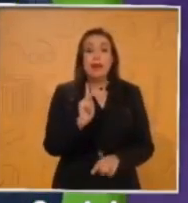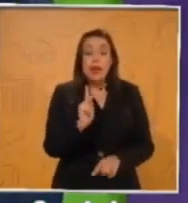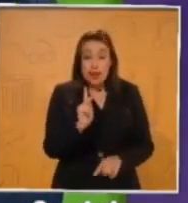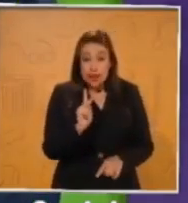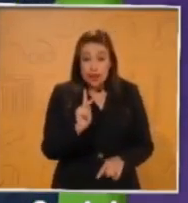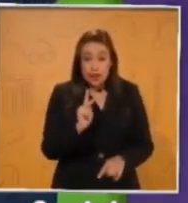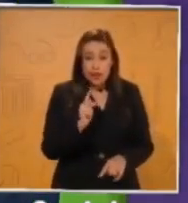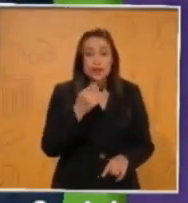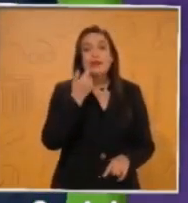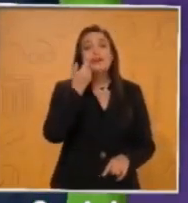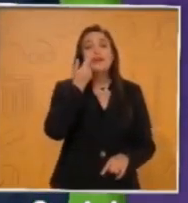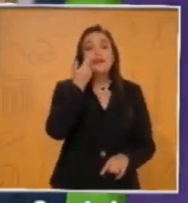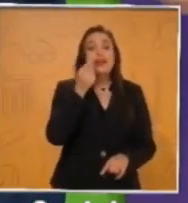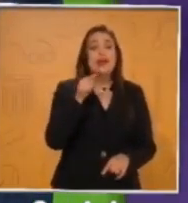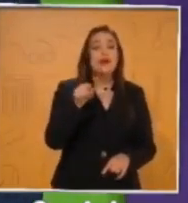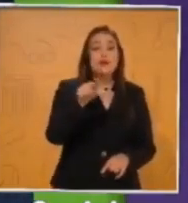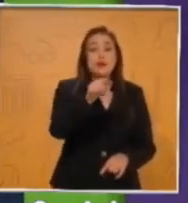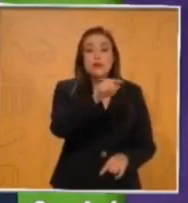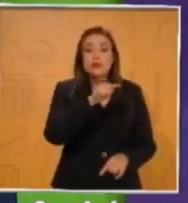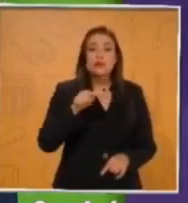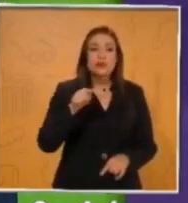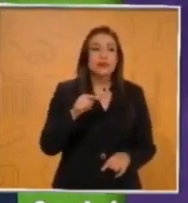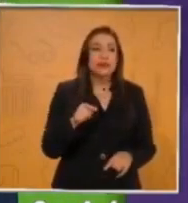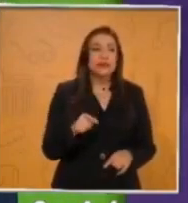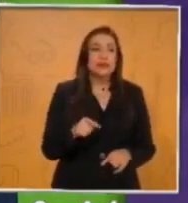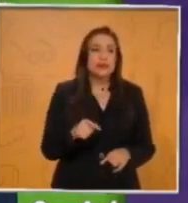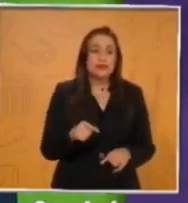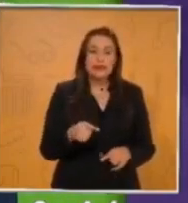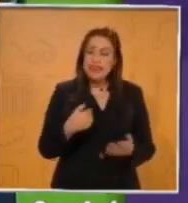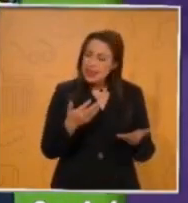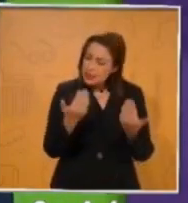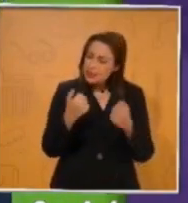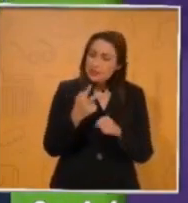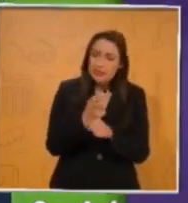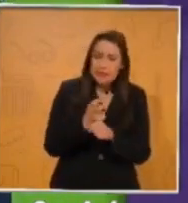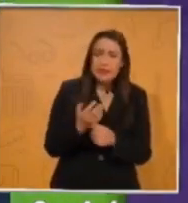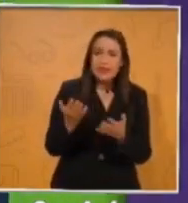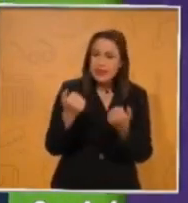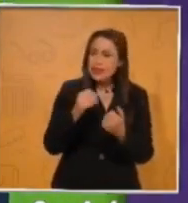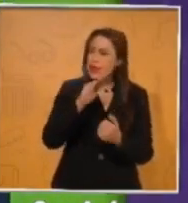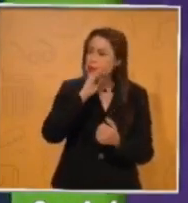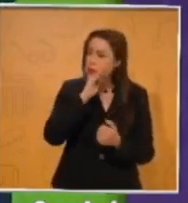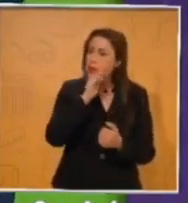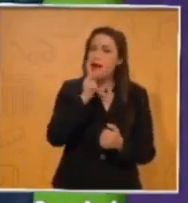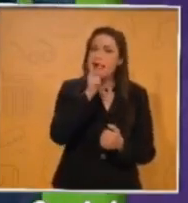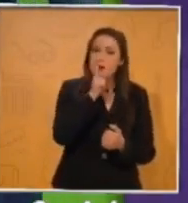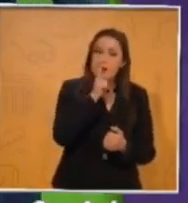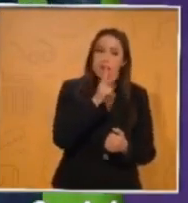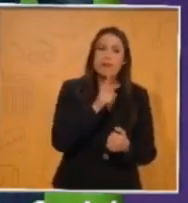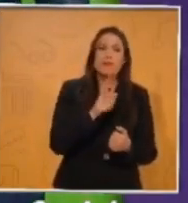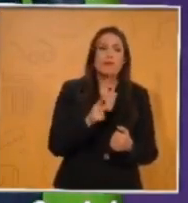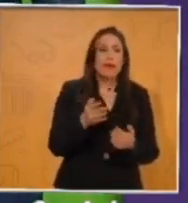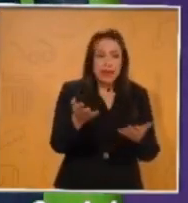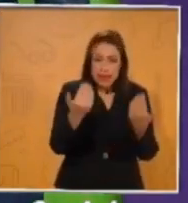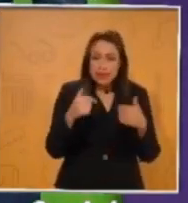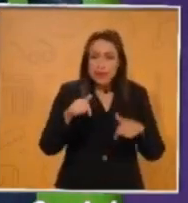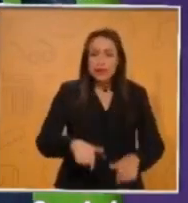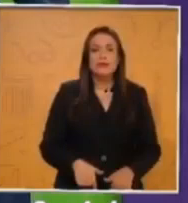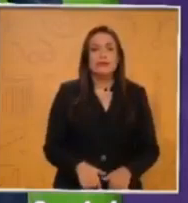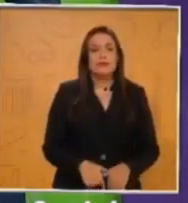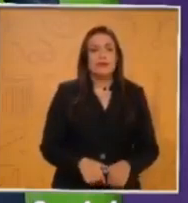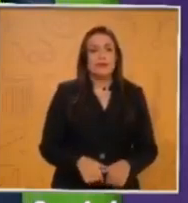I want you to invite your mom, invite your dad, and take